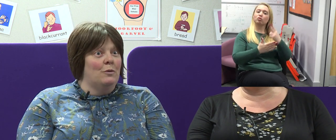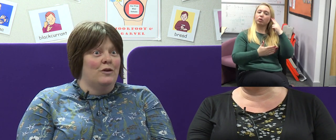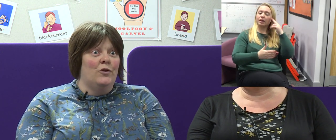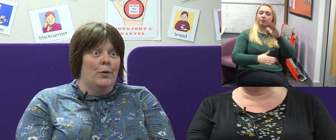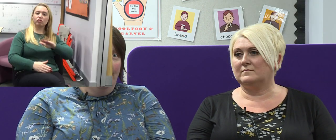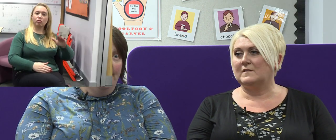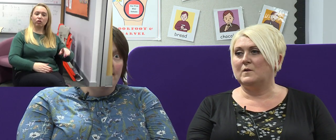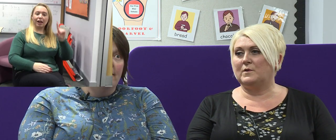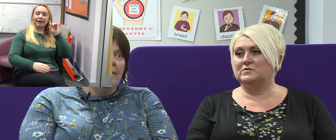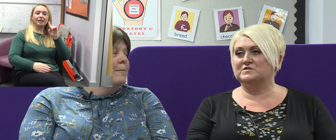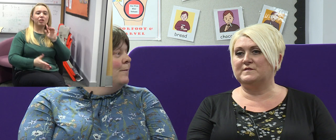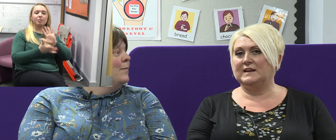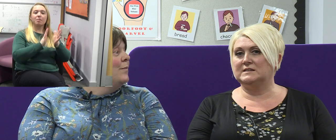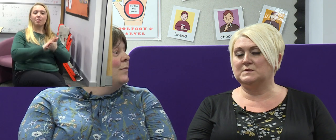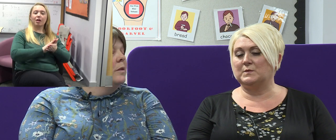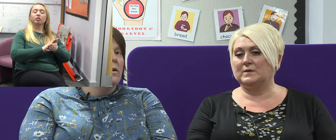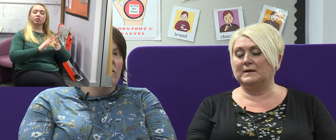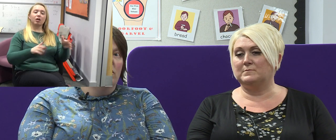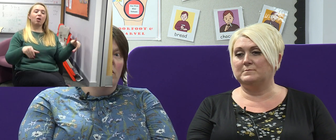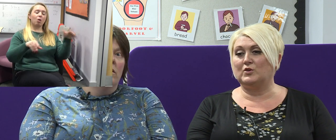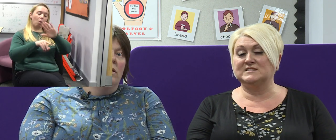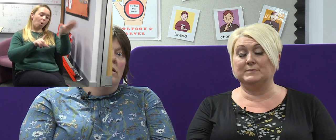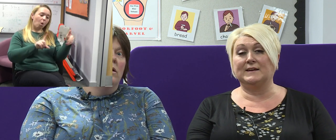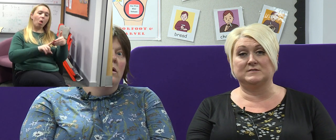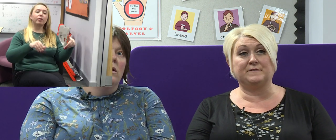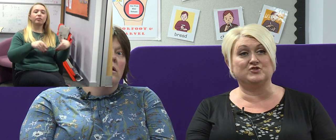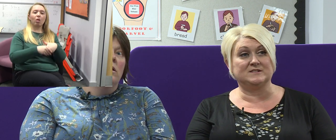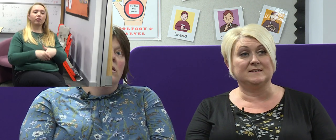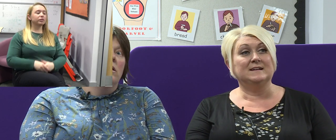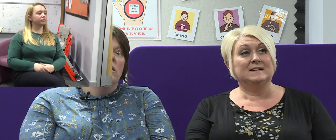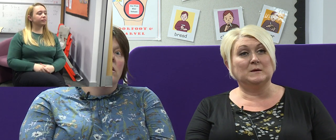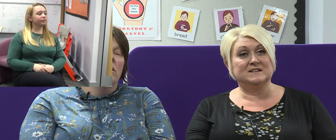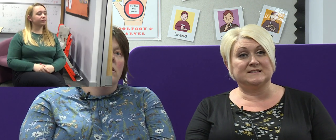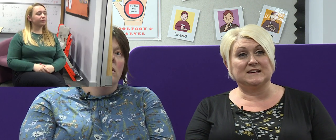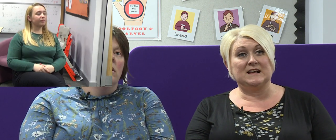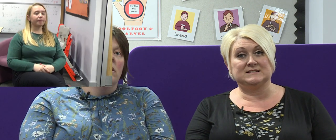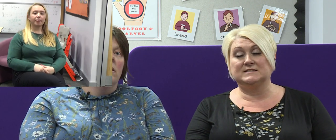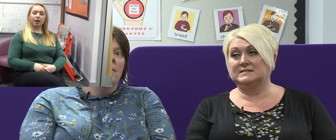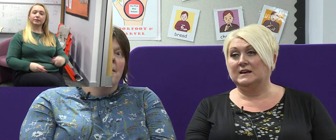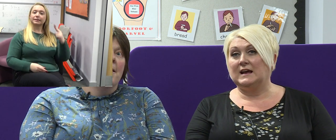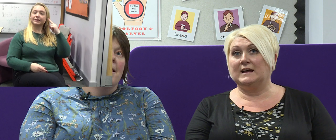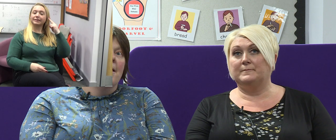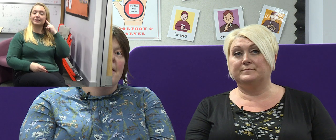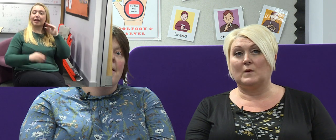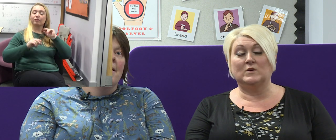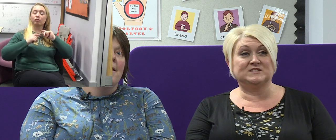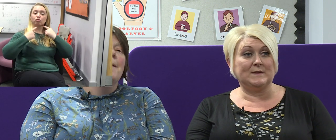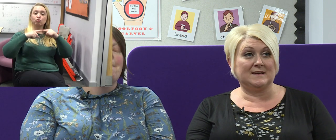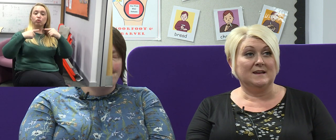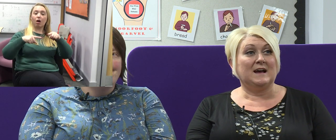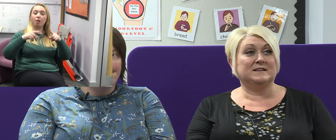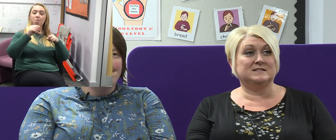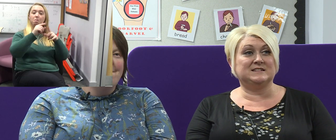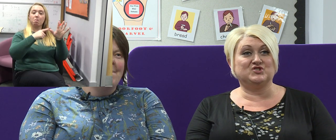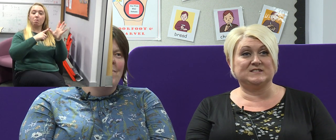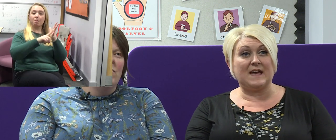the other children too. We also find that Paul Tipling, our deaf tutor, comes into the classes once a